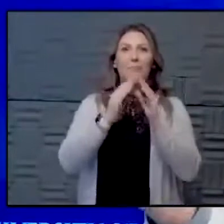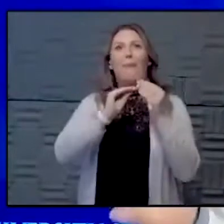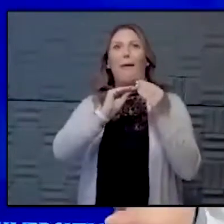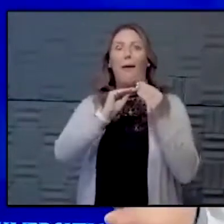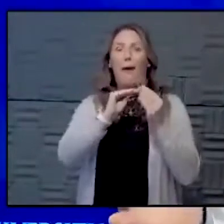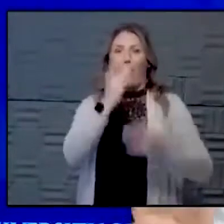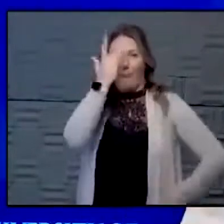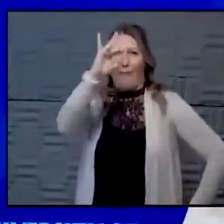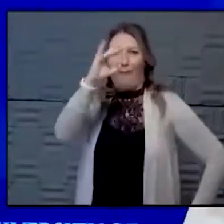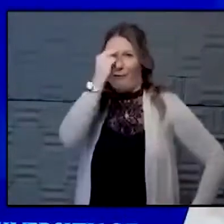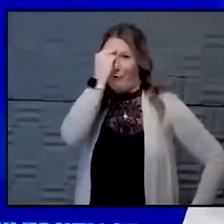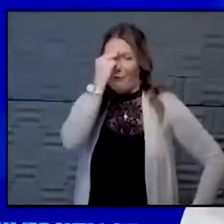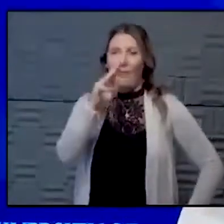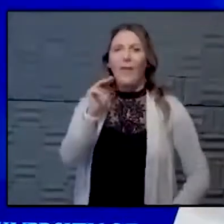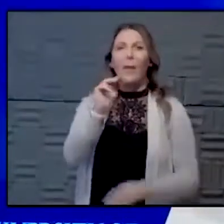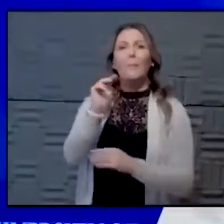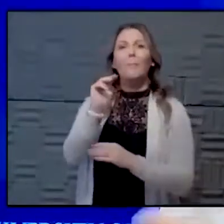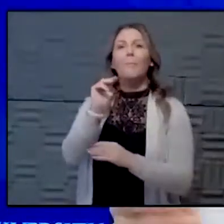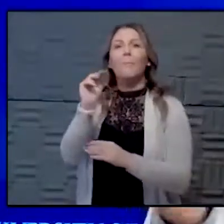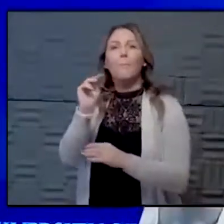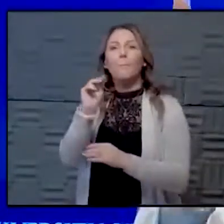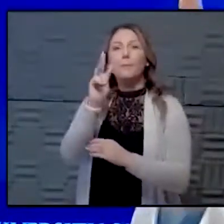the MMWR morning,